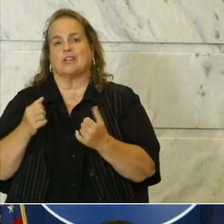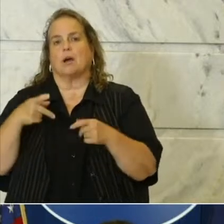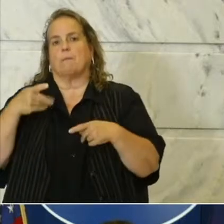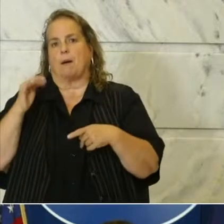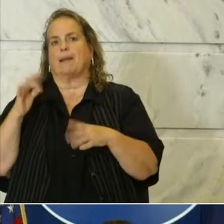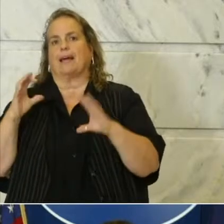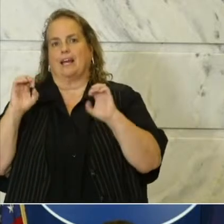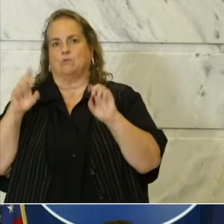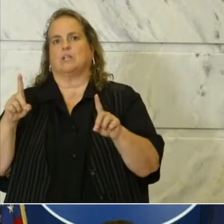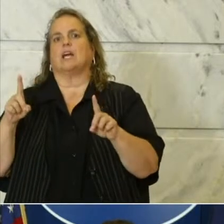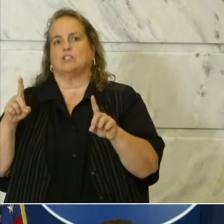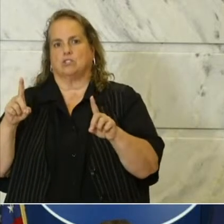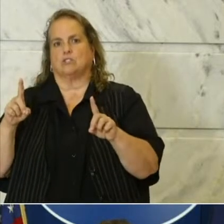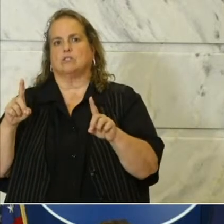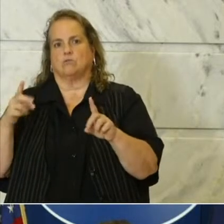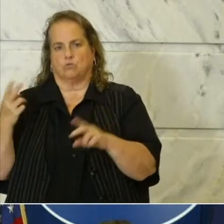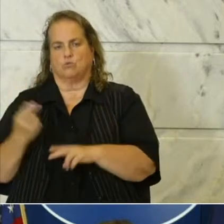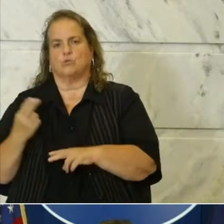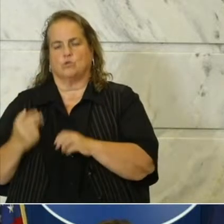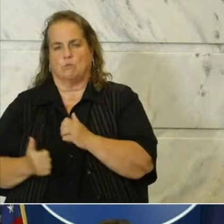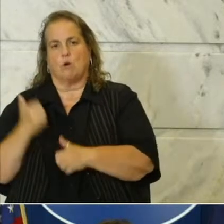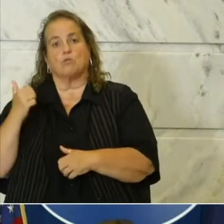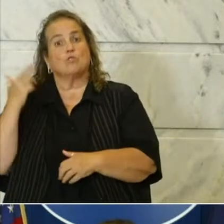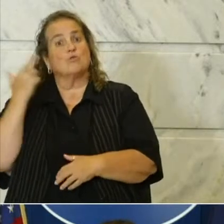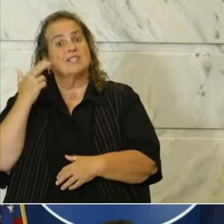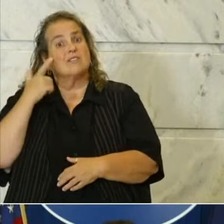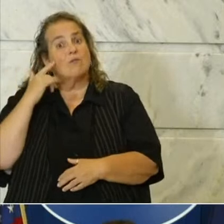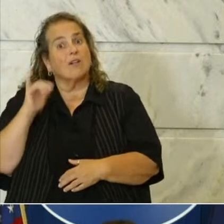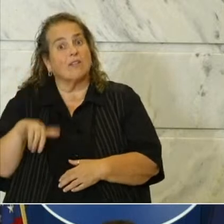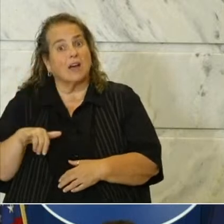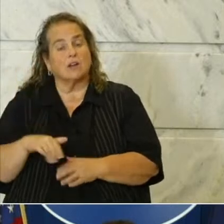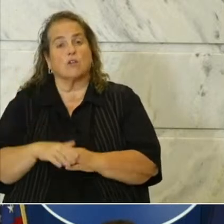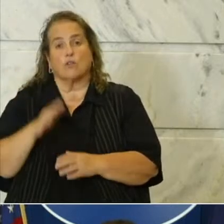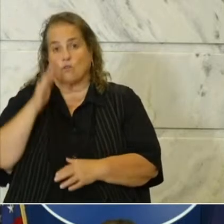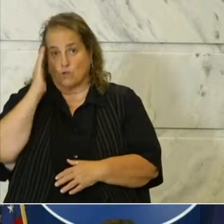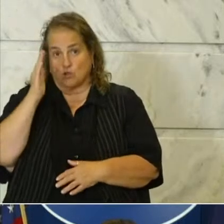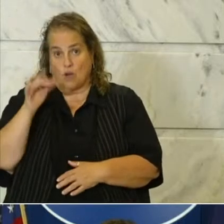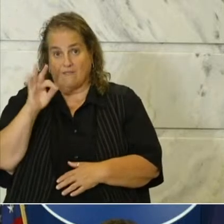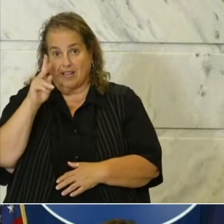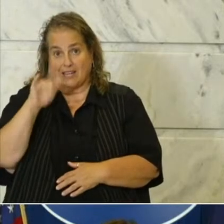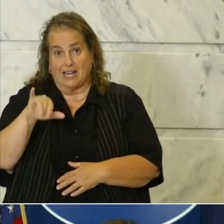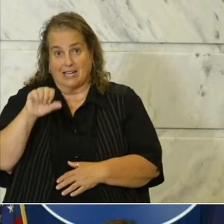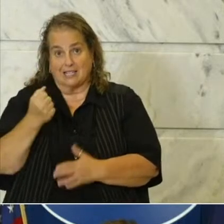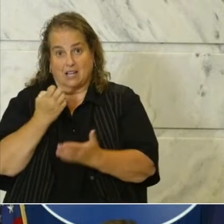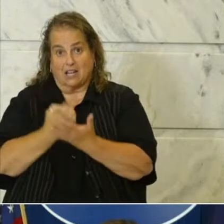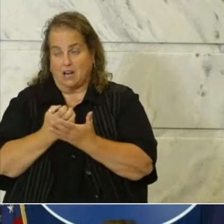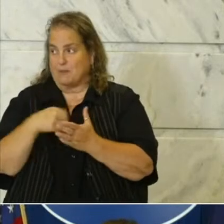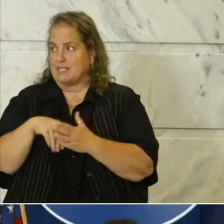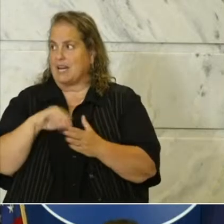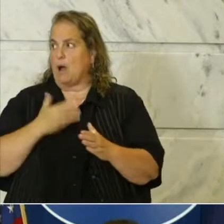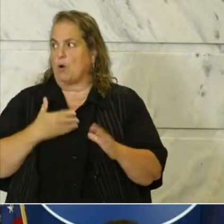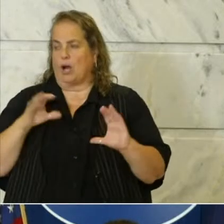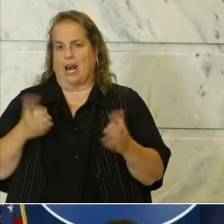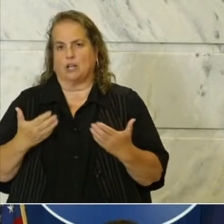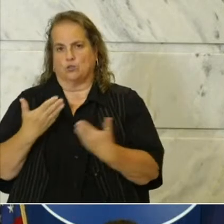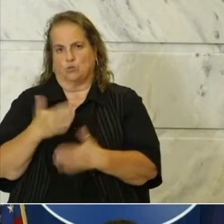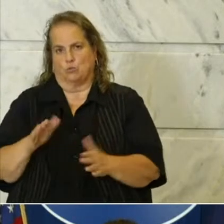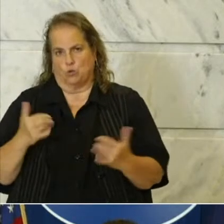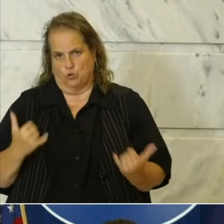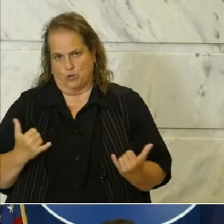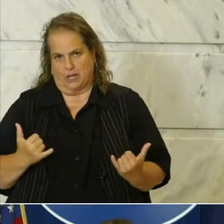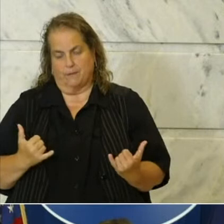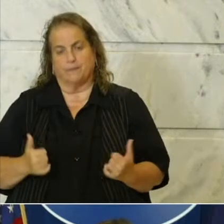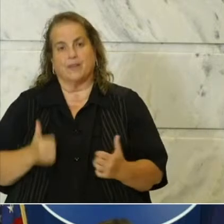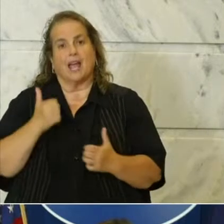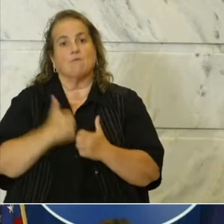education. The reason for that is because the future of Kentucky's economy is in our classrooms today.